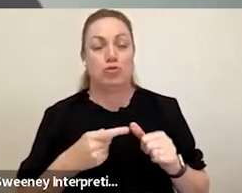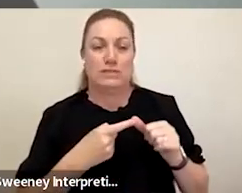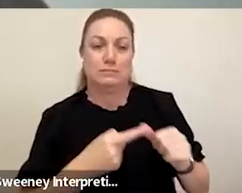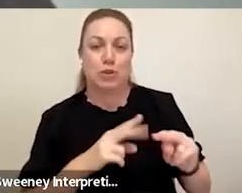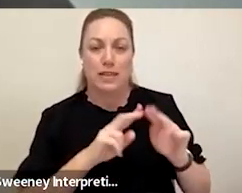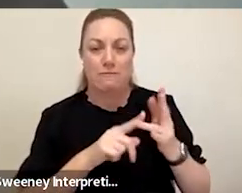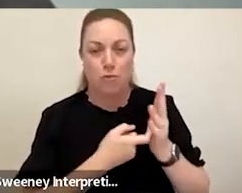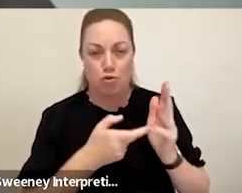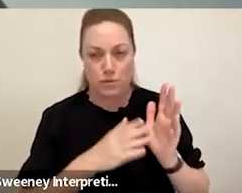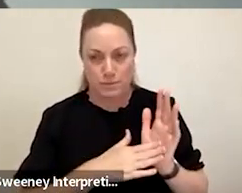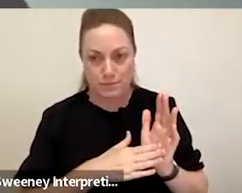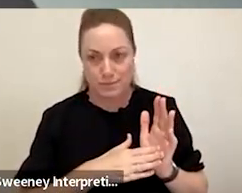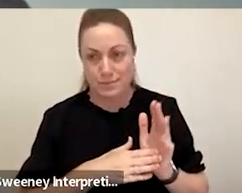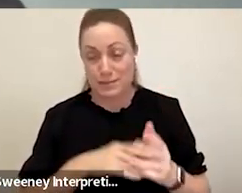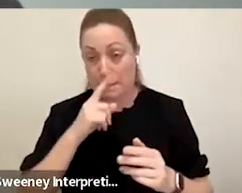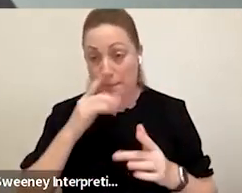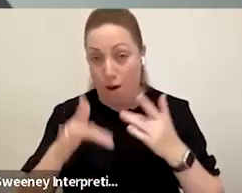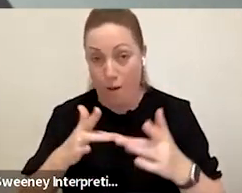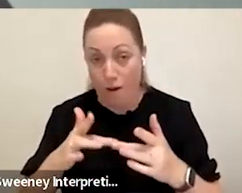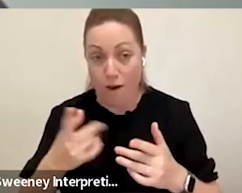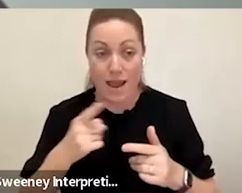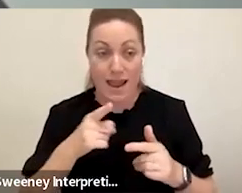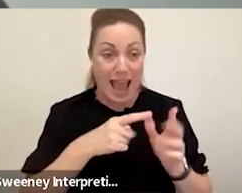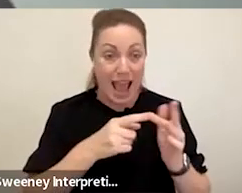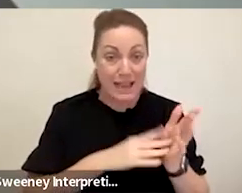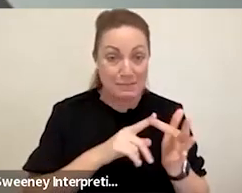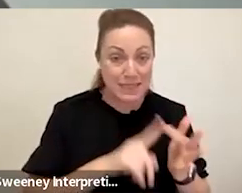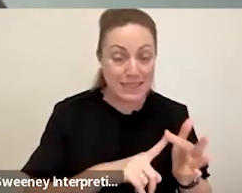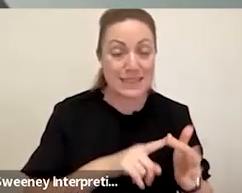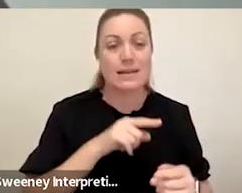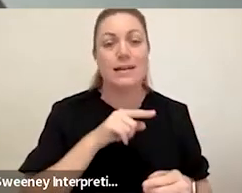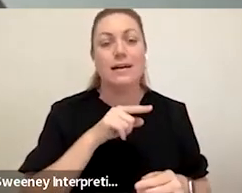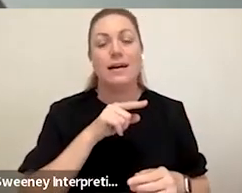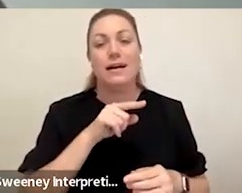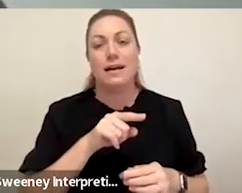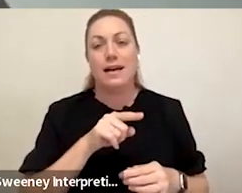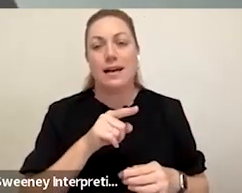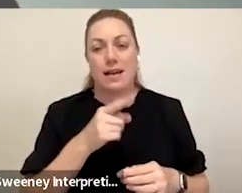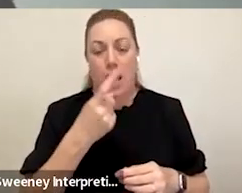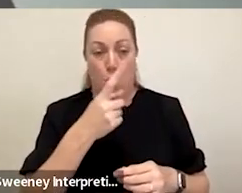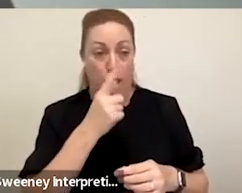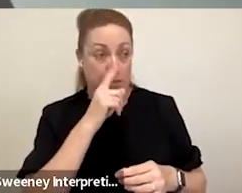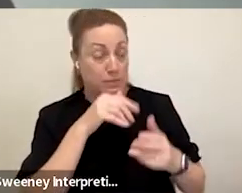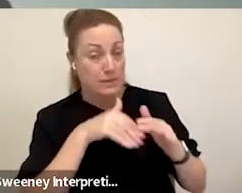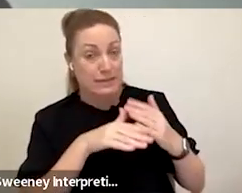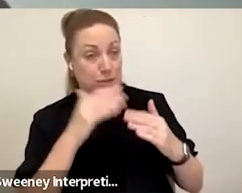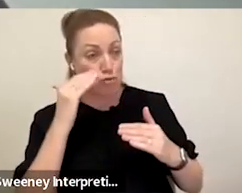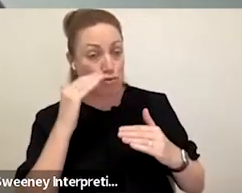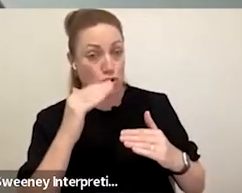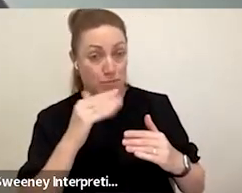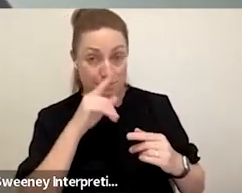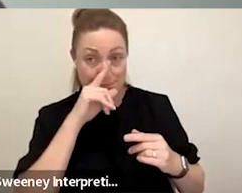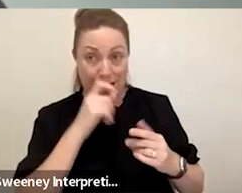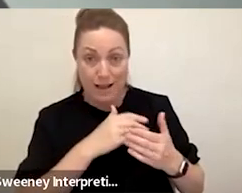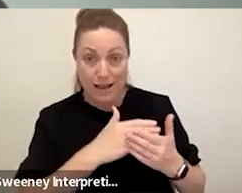online today, and I'm looking at you, Amy, was one of those people in the room at one of those forums who, Amy, if I can share,